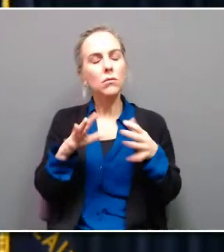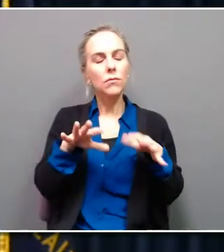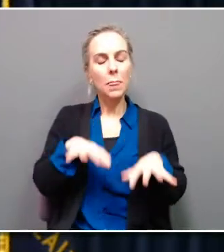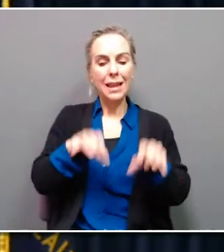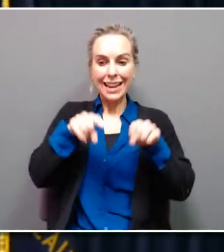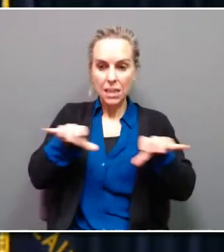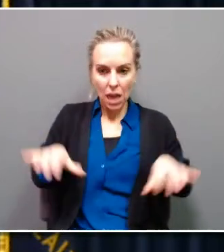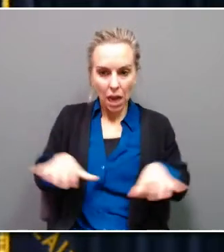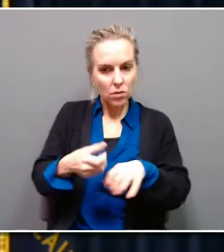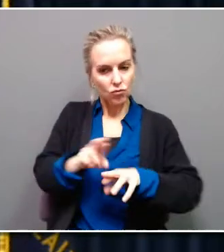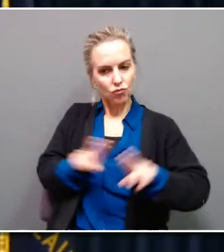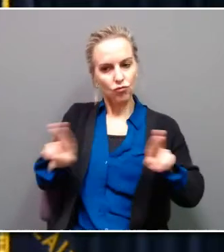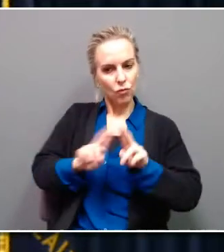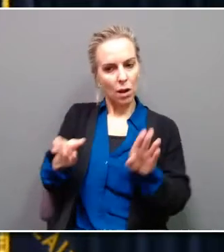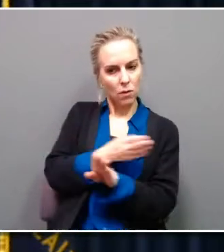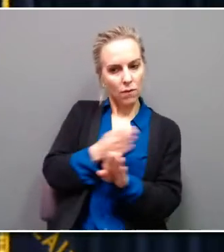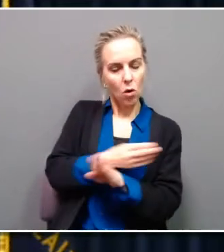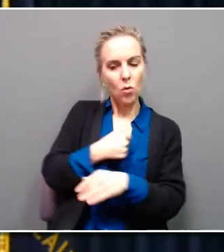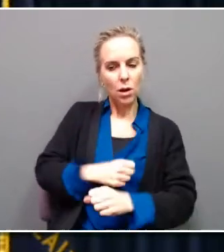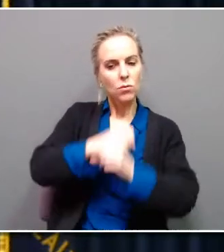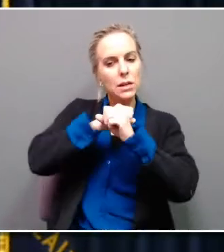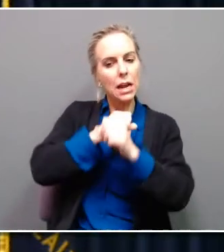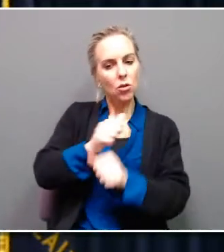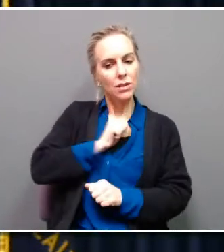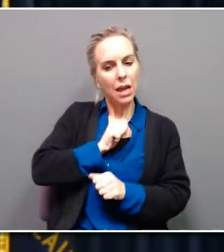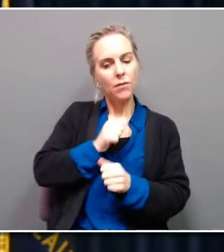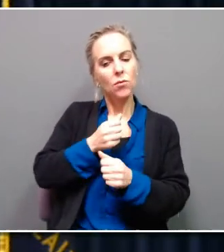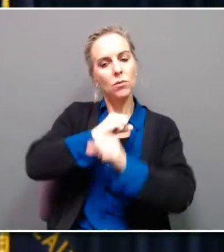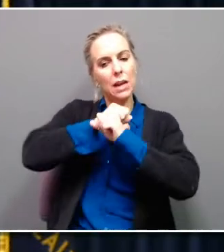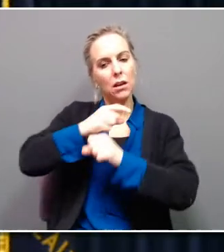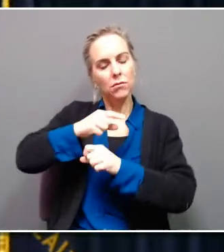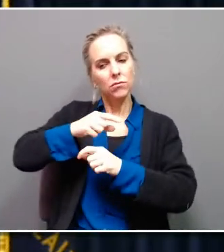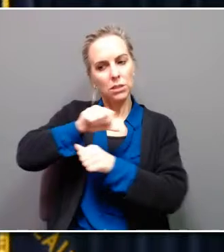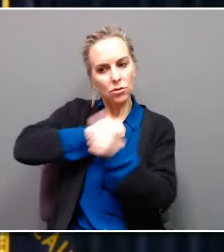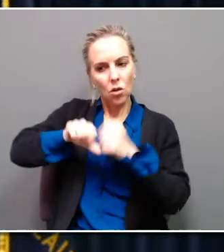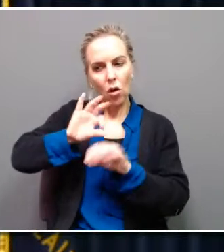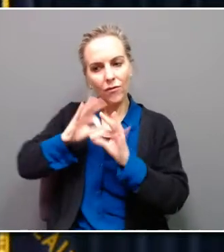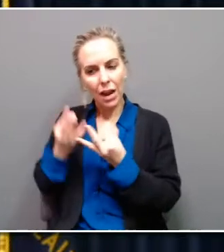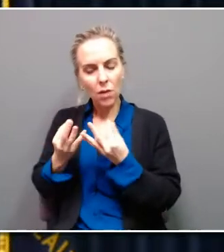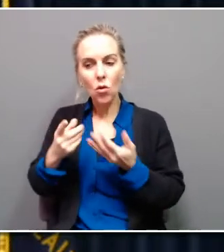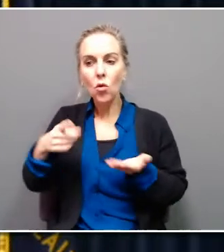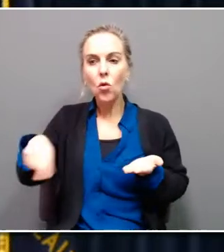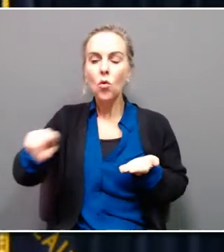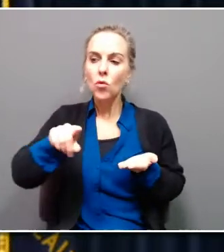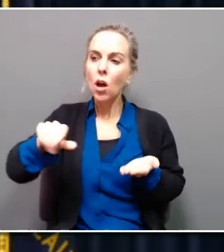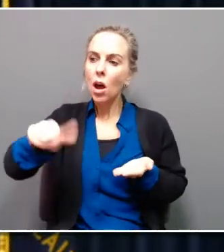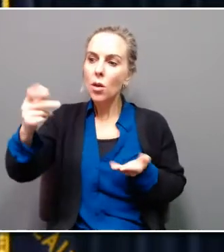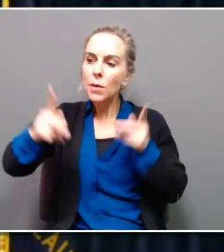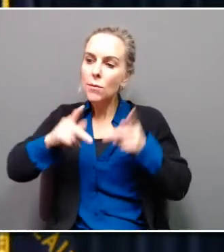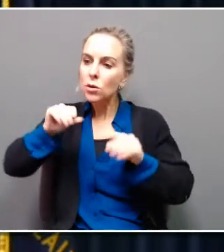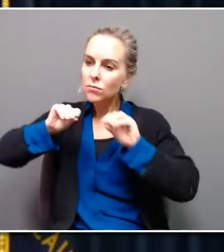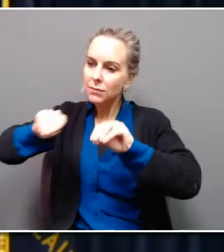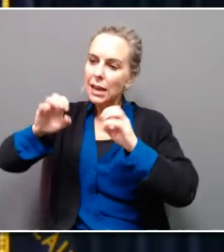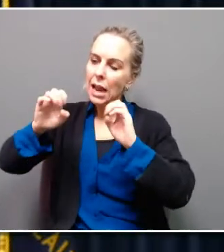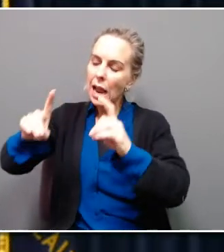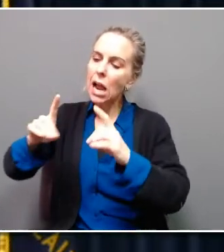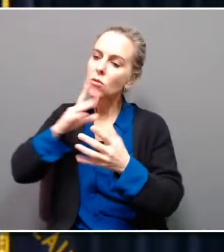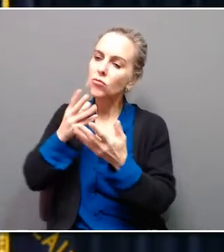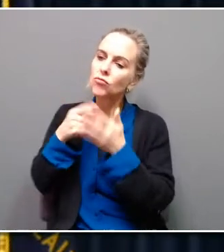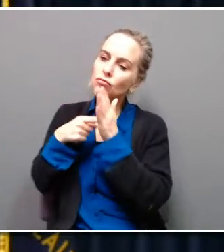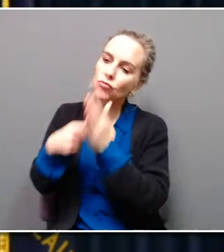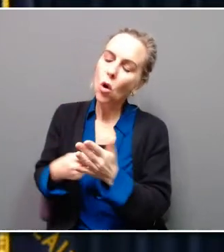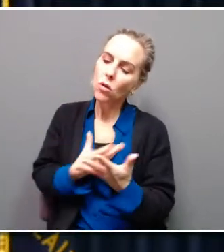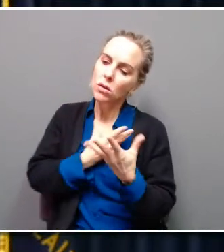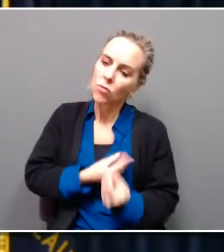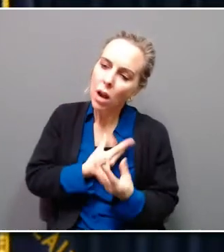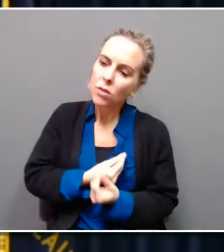protect ourselves and our families, but in the event that there's somebody that hasn't taken those steps, we can show the generosity, love, and empathy by reaching out